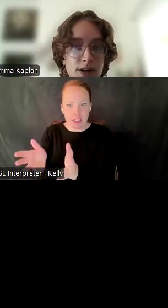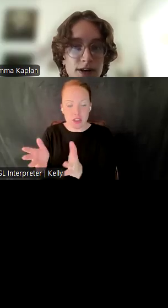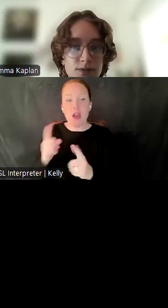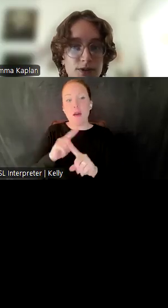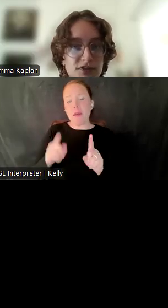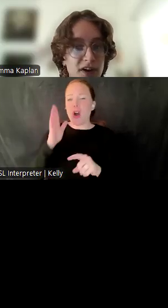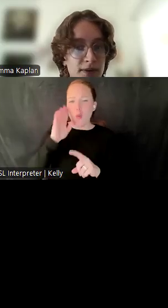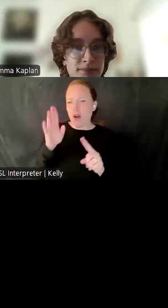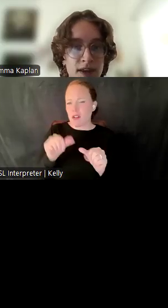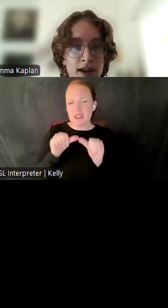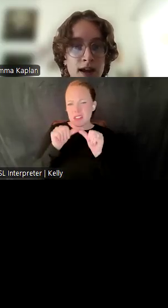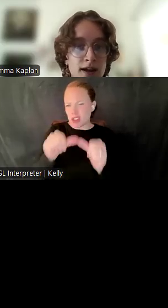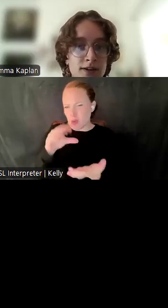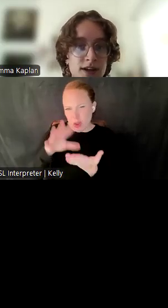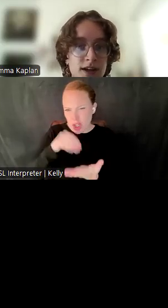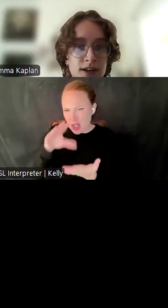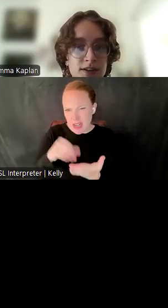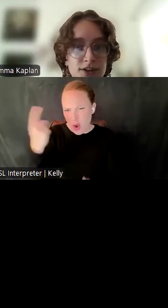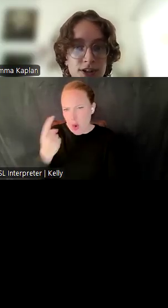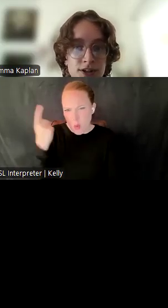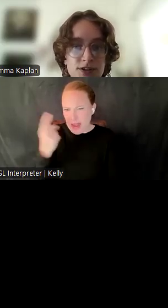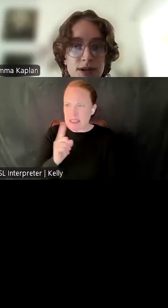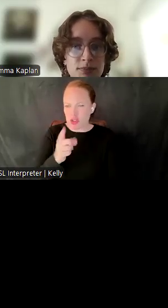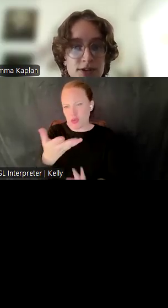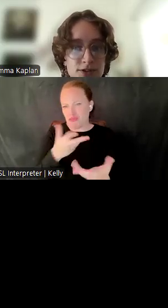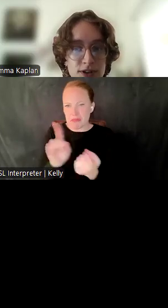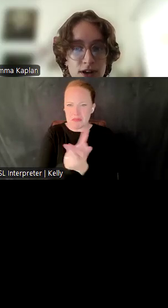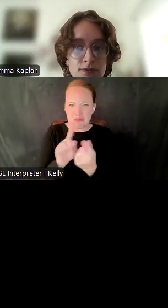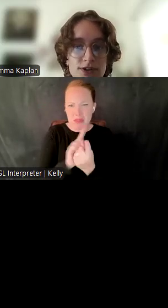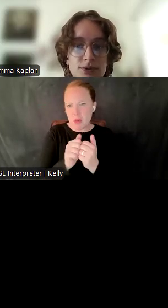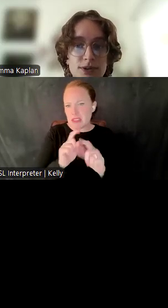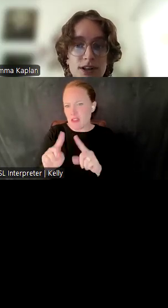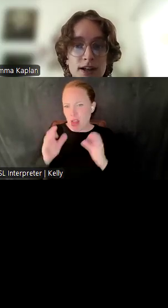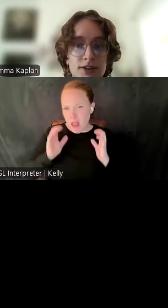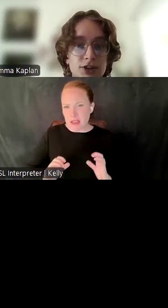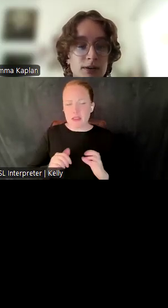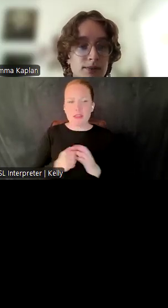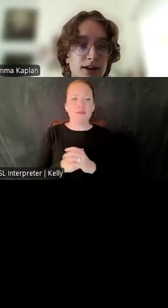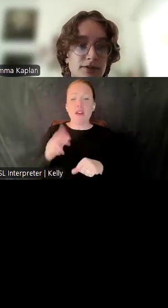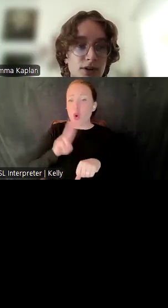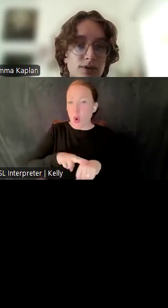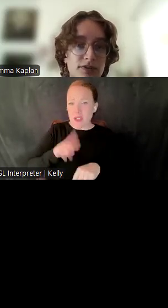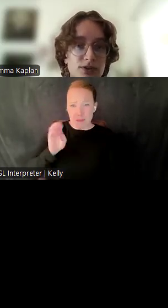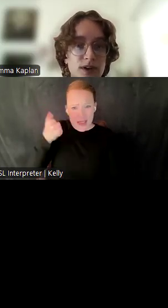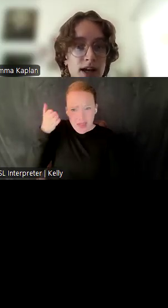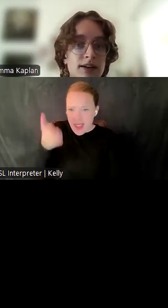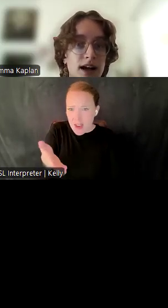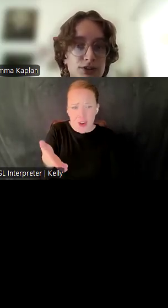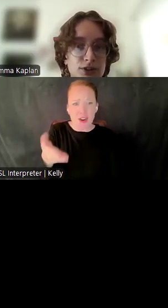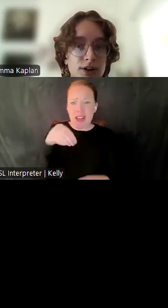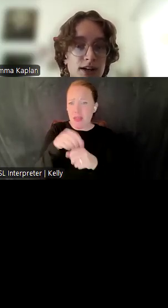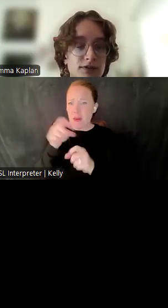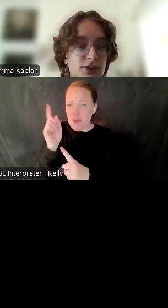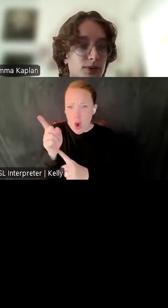learning experience, which is fine. And in addition to being present during the conversation with the client, try to be mindful of what feels right